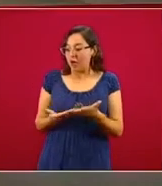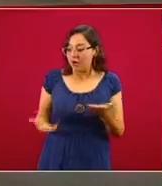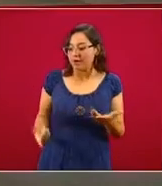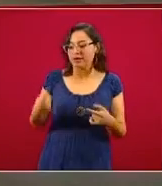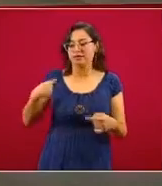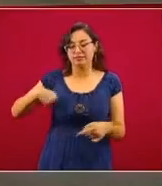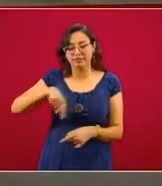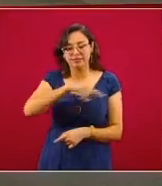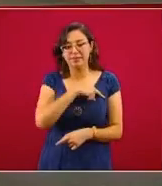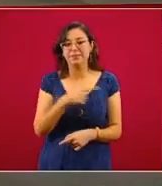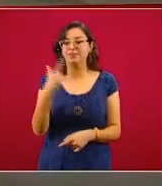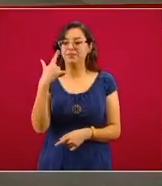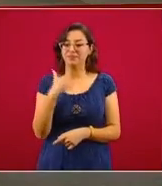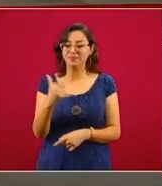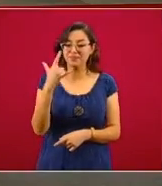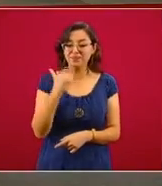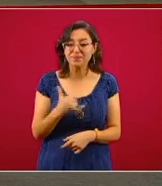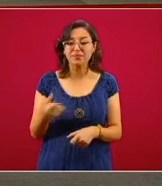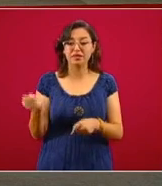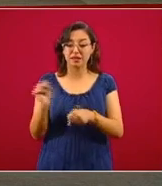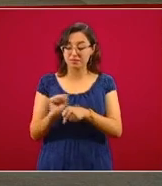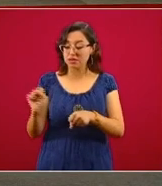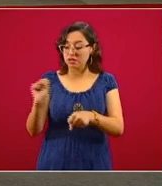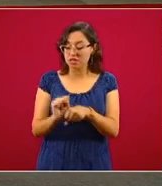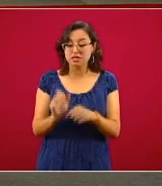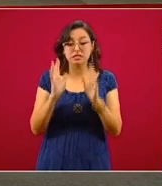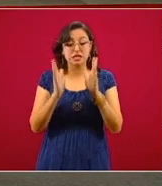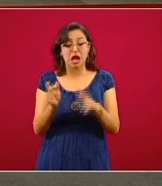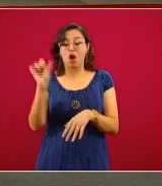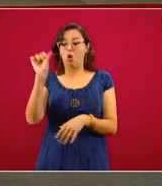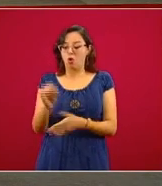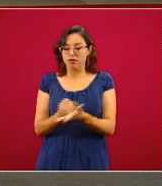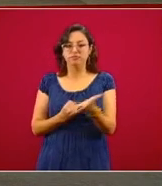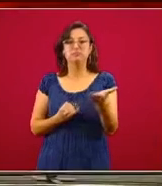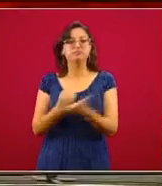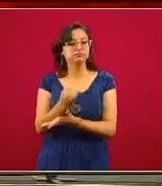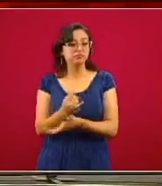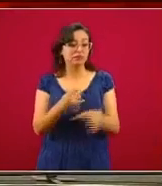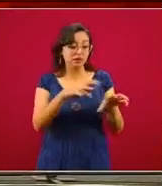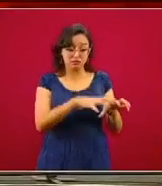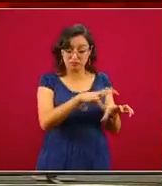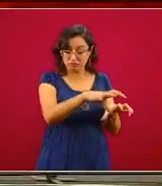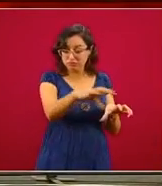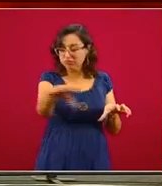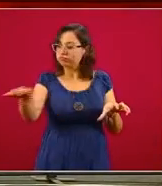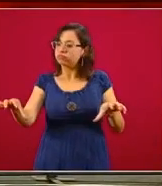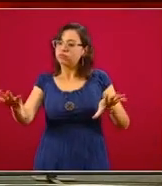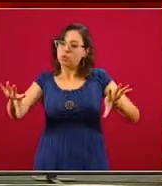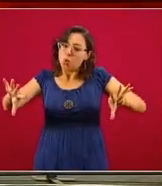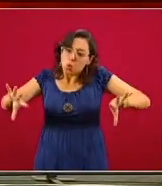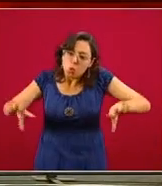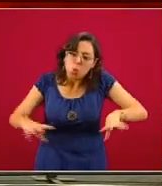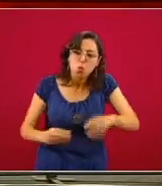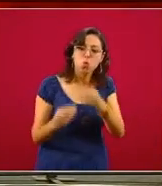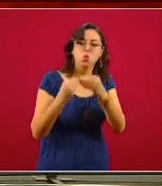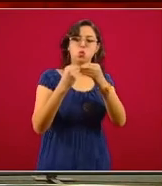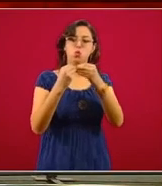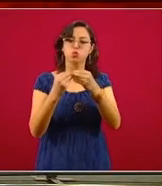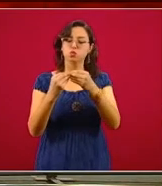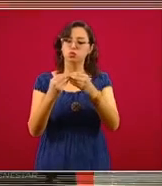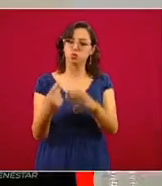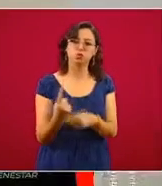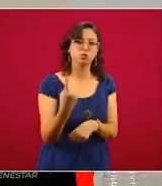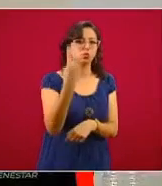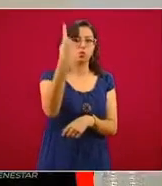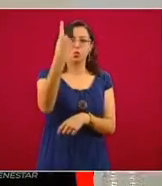the last number of weeks, and we're concreting that integration, and we're going